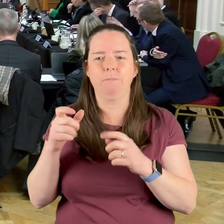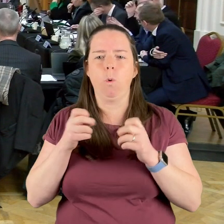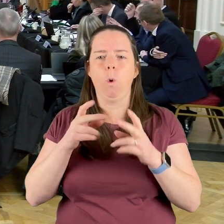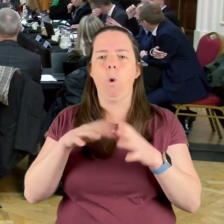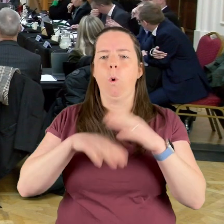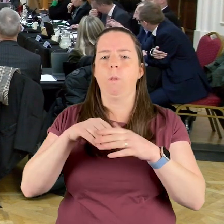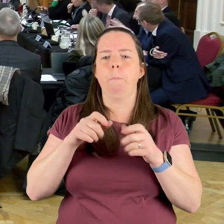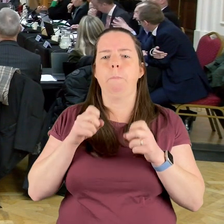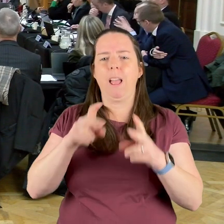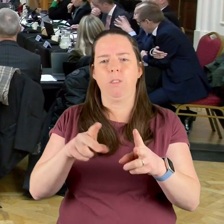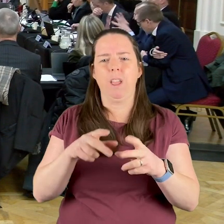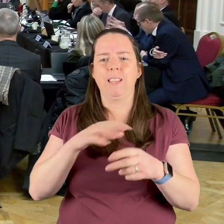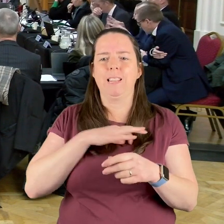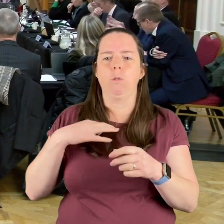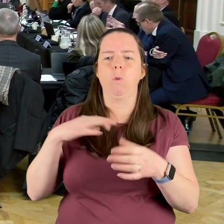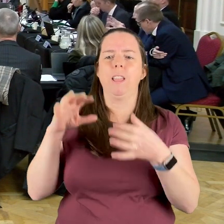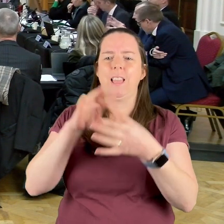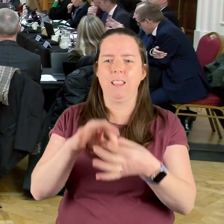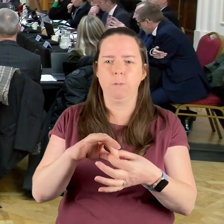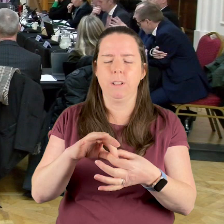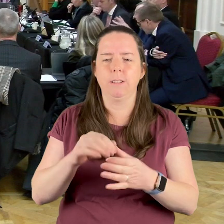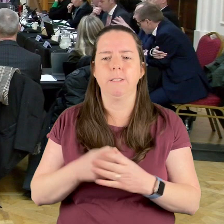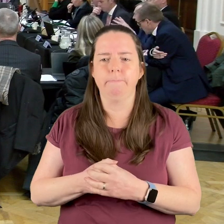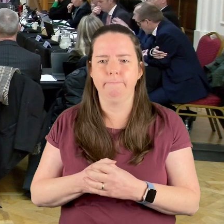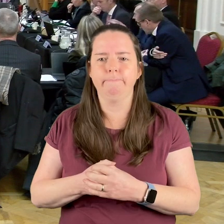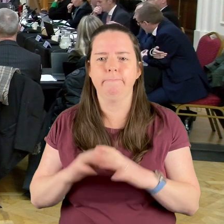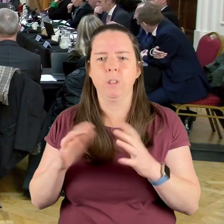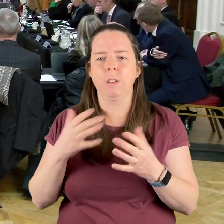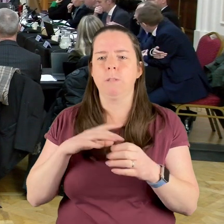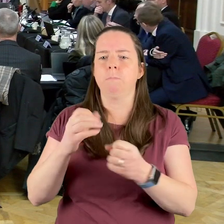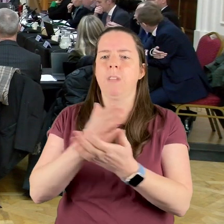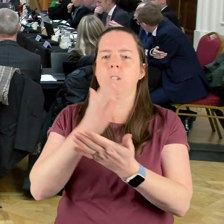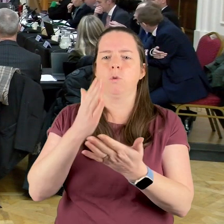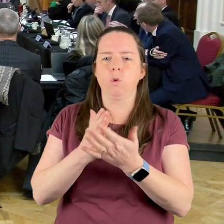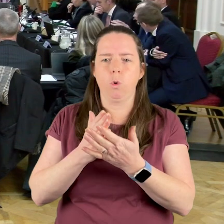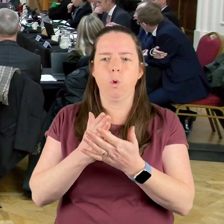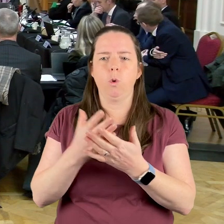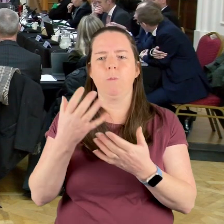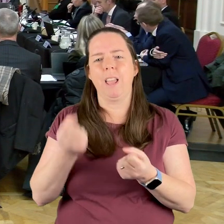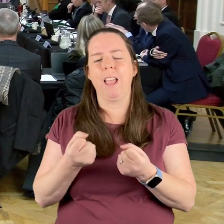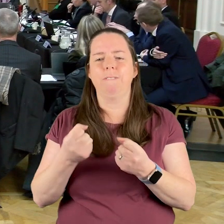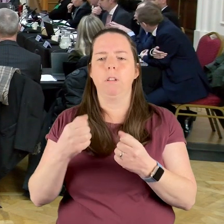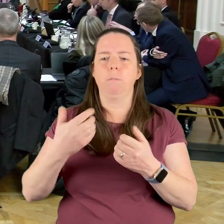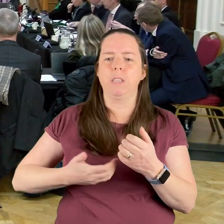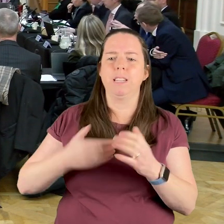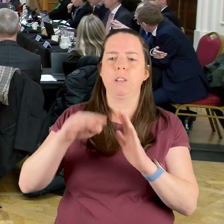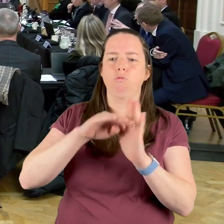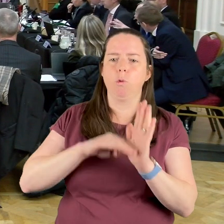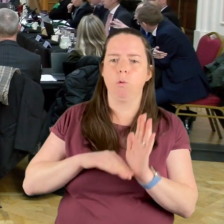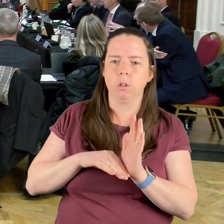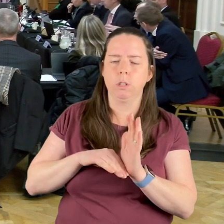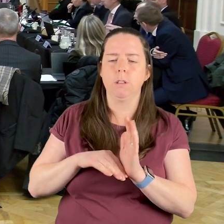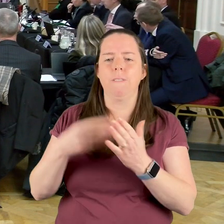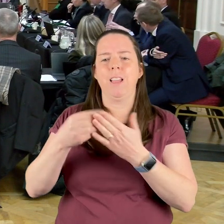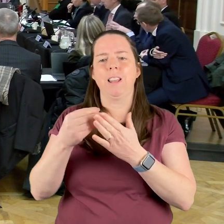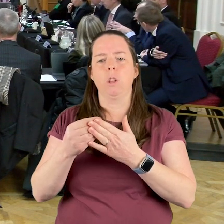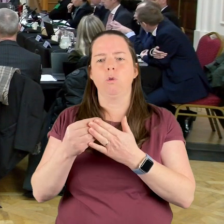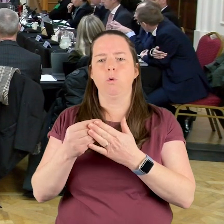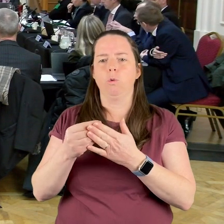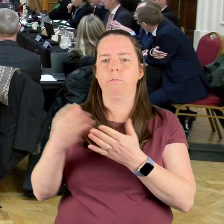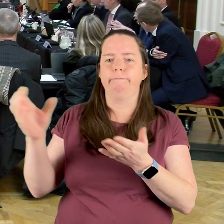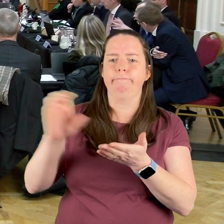strong base within the APC and there's whole pathway clinical engagement, we need to make sure that we're putting in place the business rules